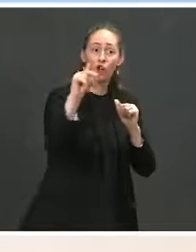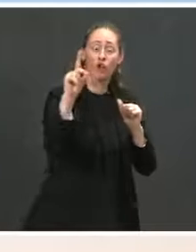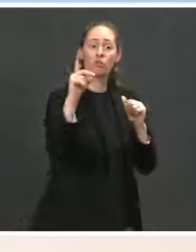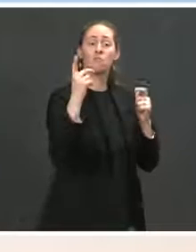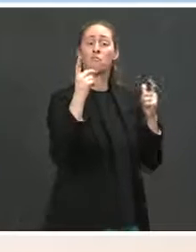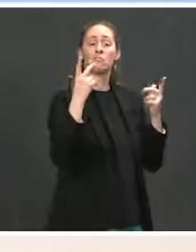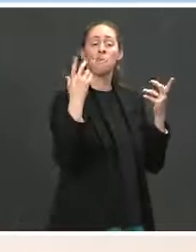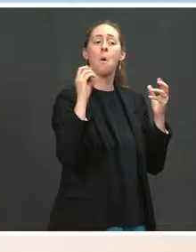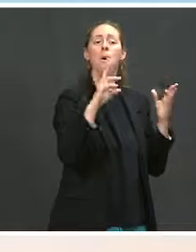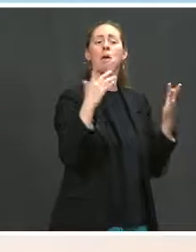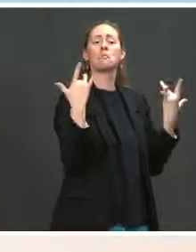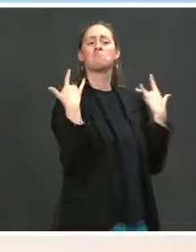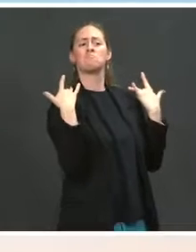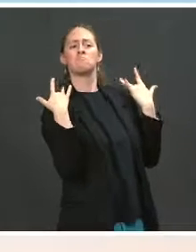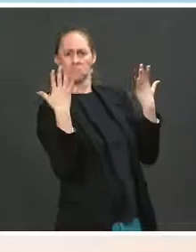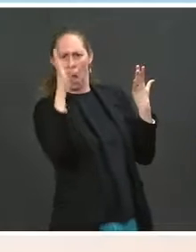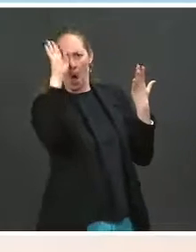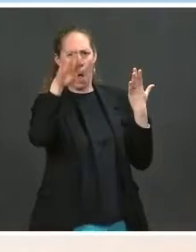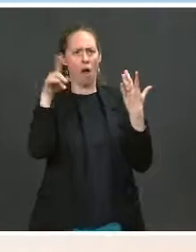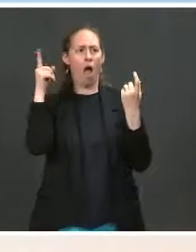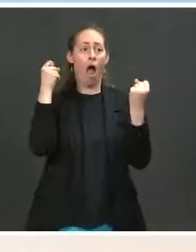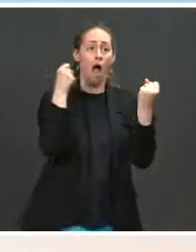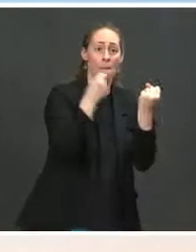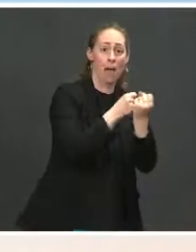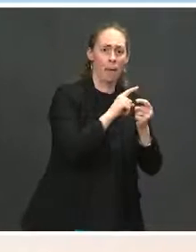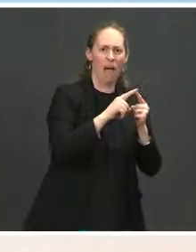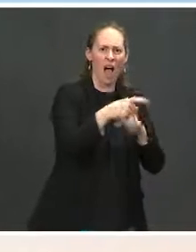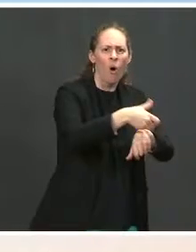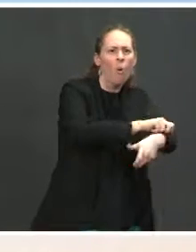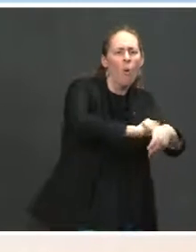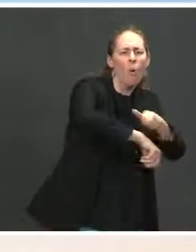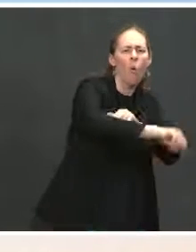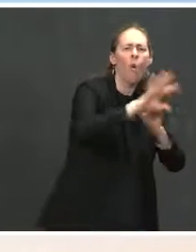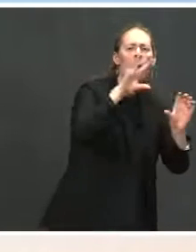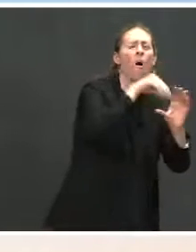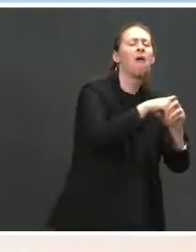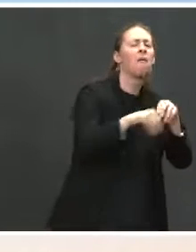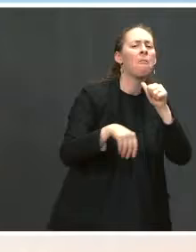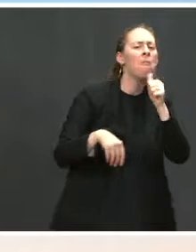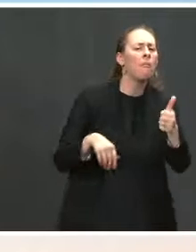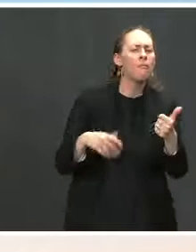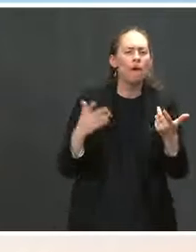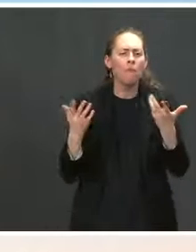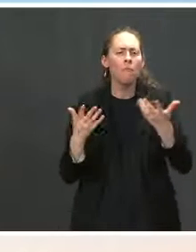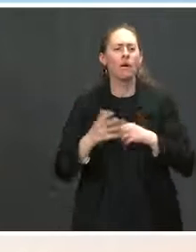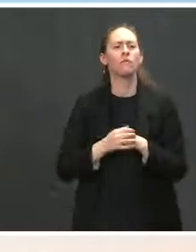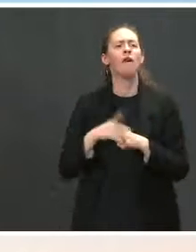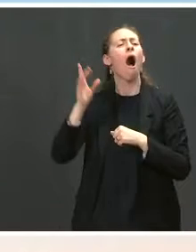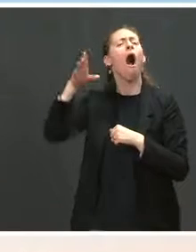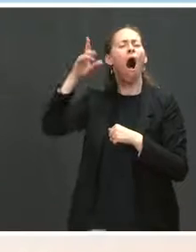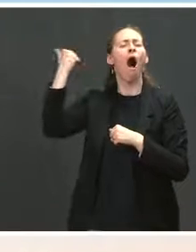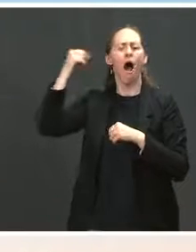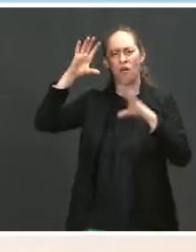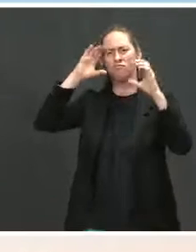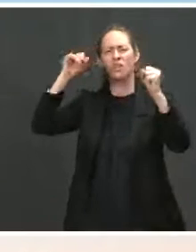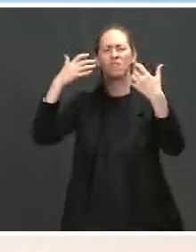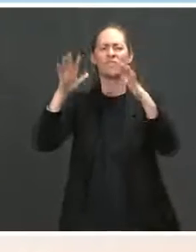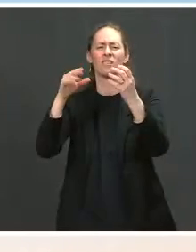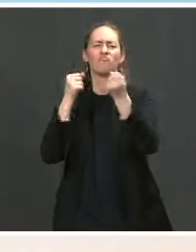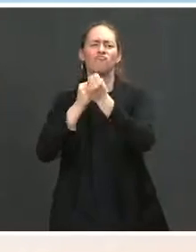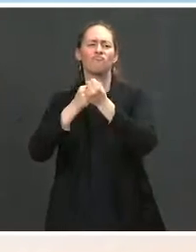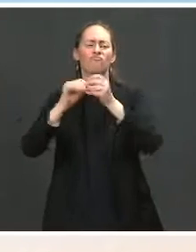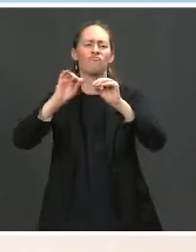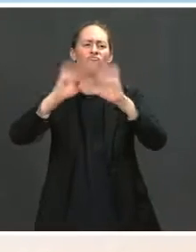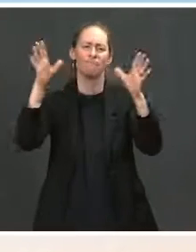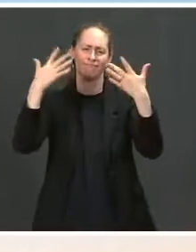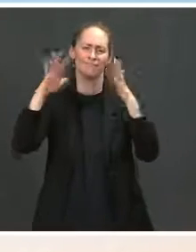he supports but is not going to be on his priority list? Well, he supports it, and in his conversations, of which there are many, as is evidenced by the